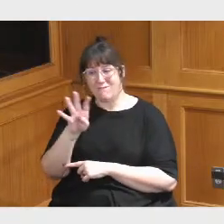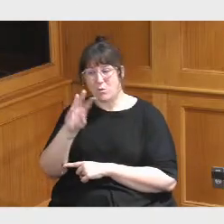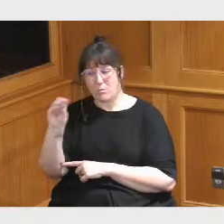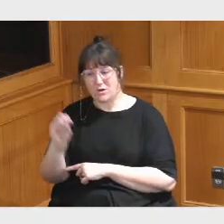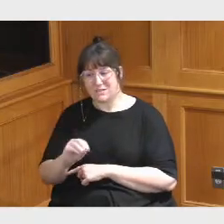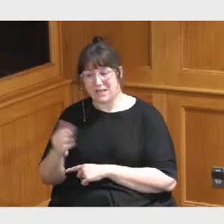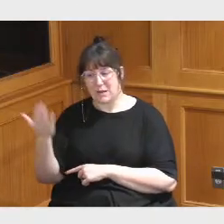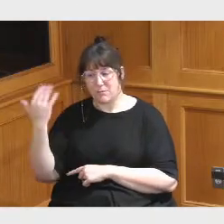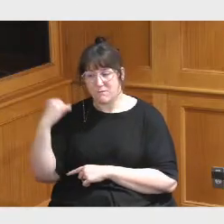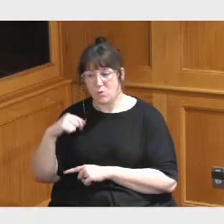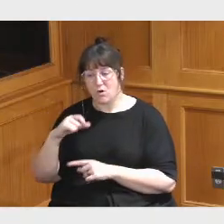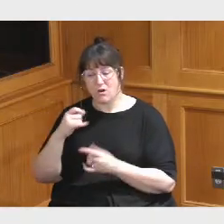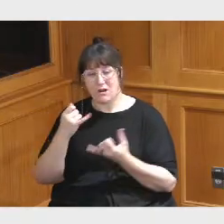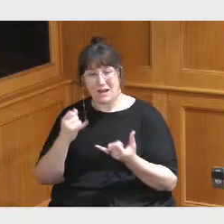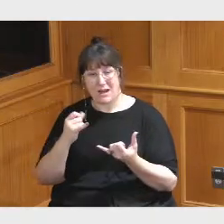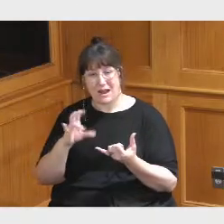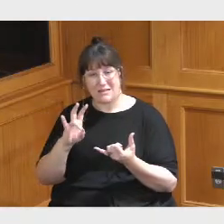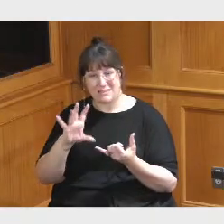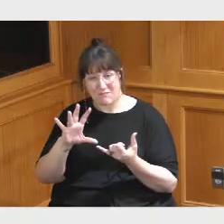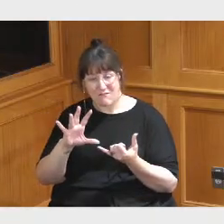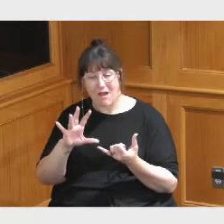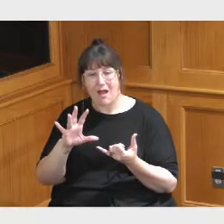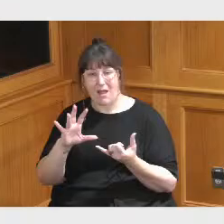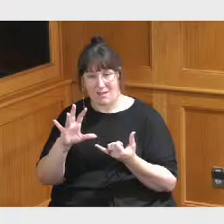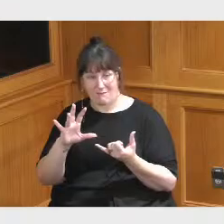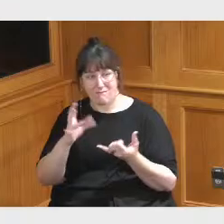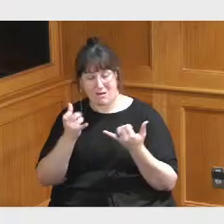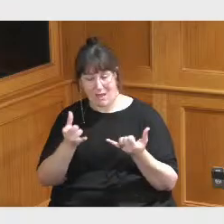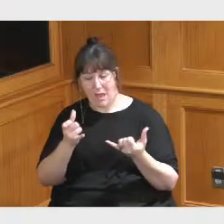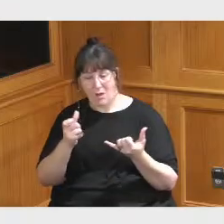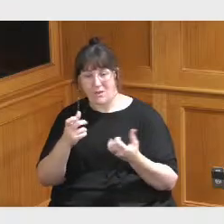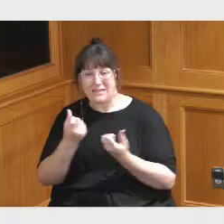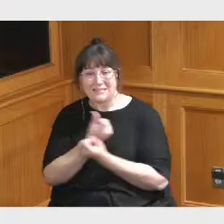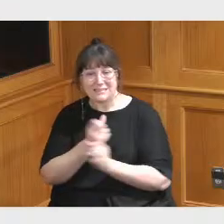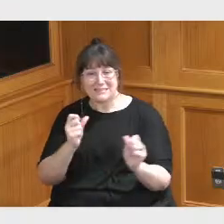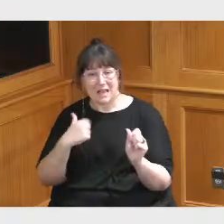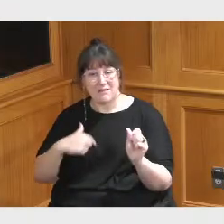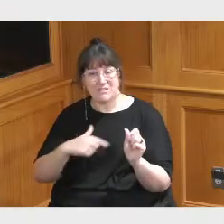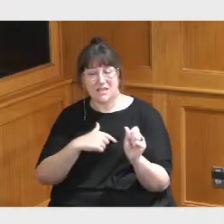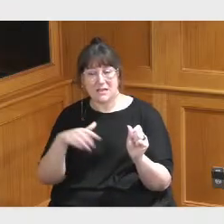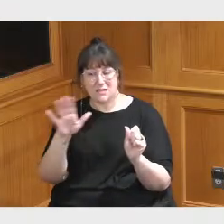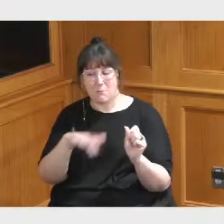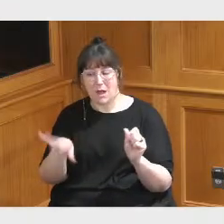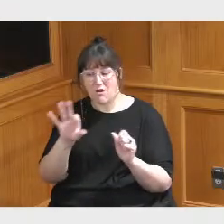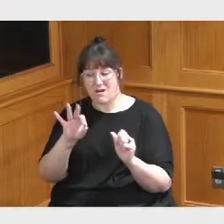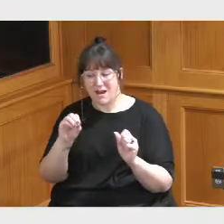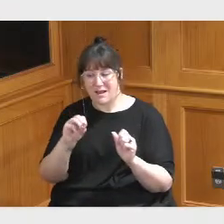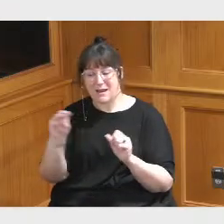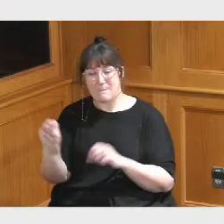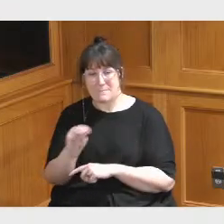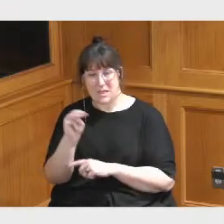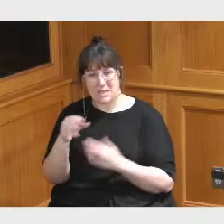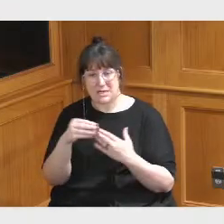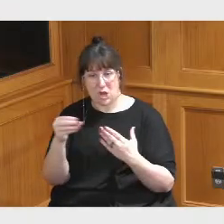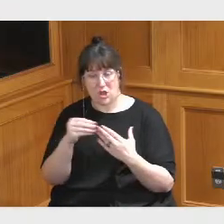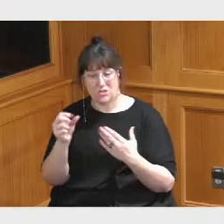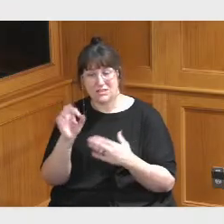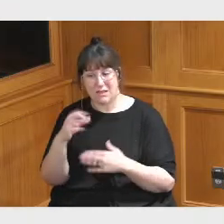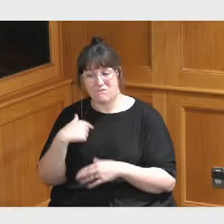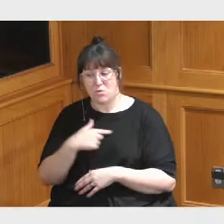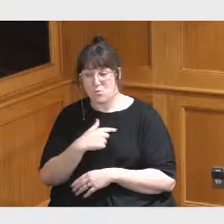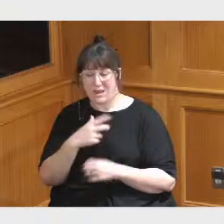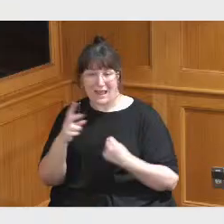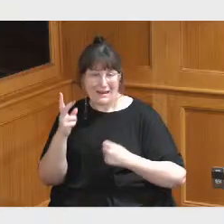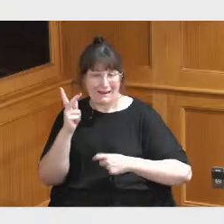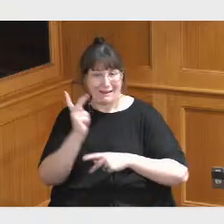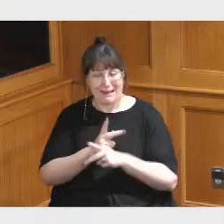94% previously to 75% in this deal, saves the public roughly $90 million. So if we were to have kept the